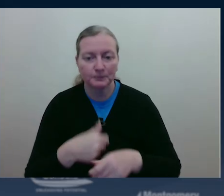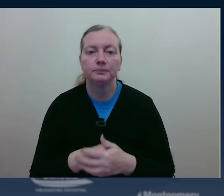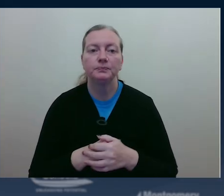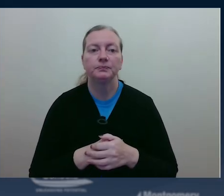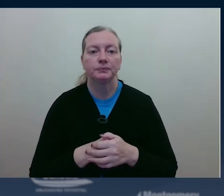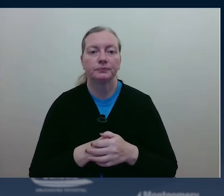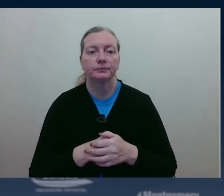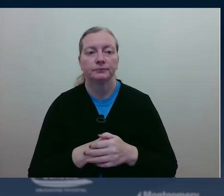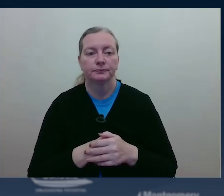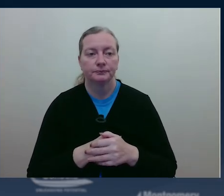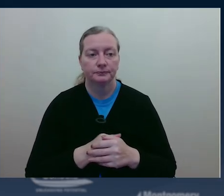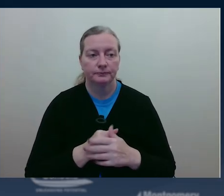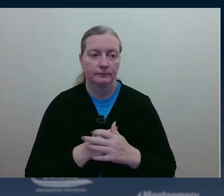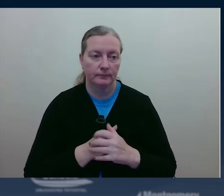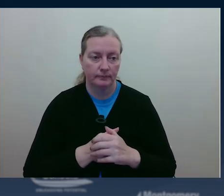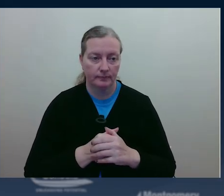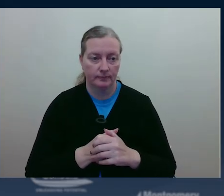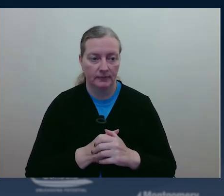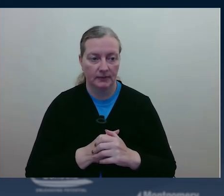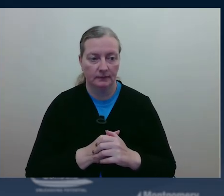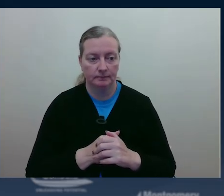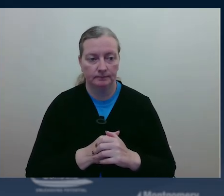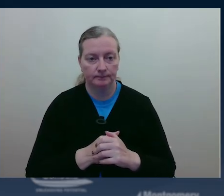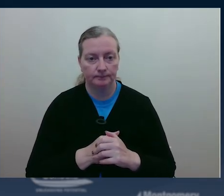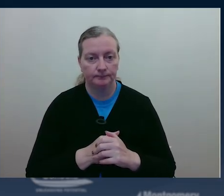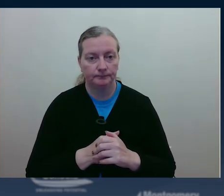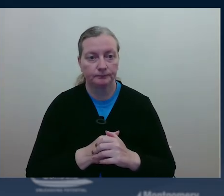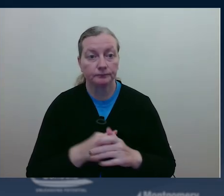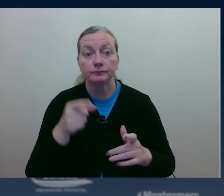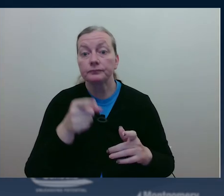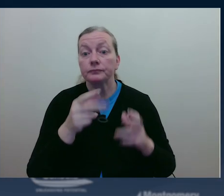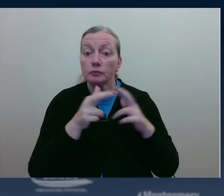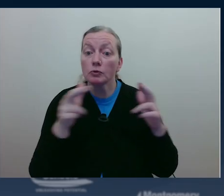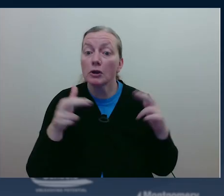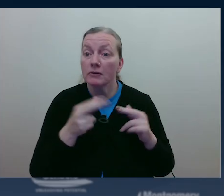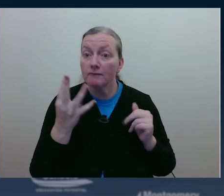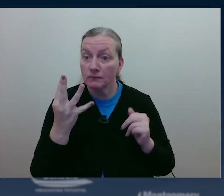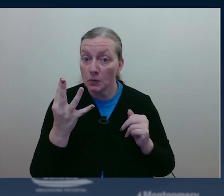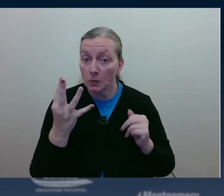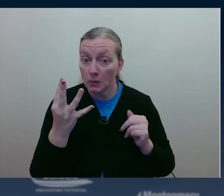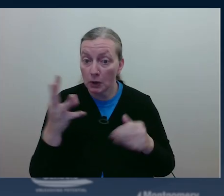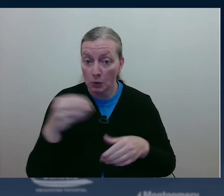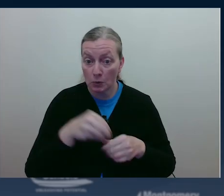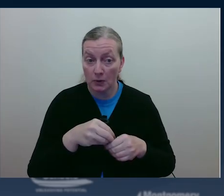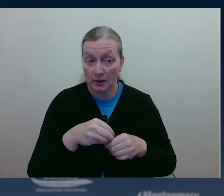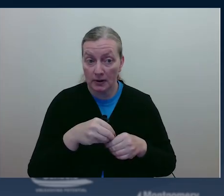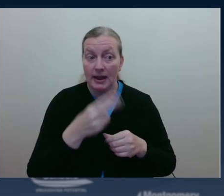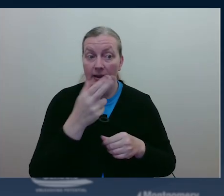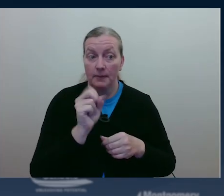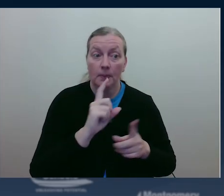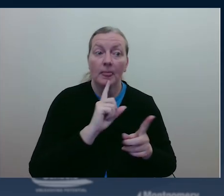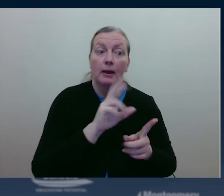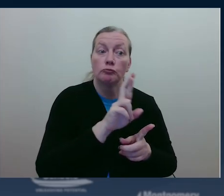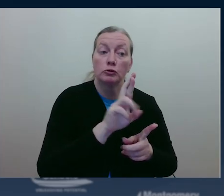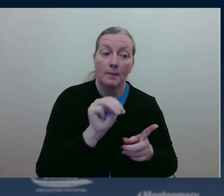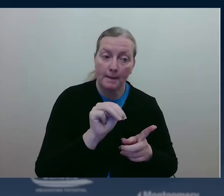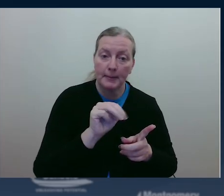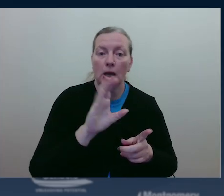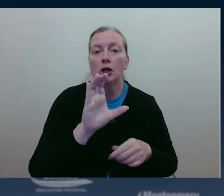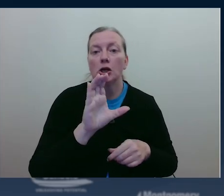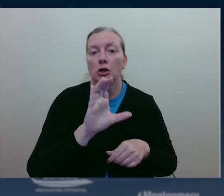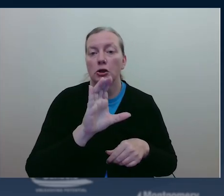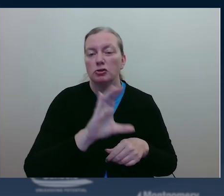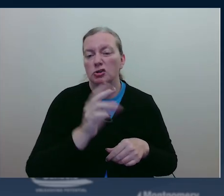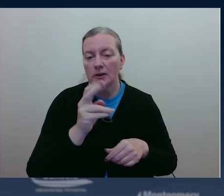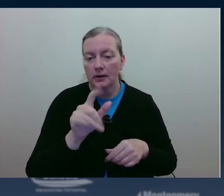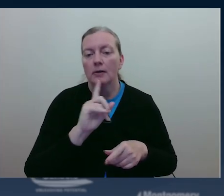So as stated, Region 4 includes 4 high schools: Richard Montgomery, Rockville, Churchill, and Wooten. An 8th grade student in this region